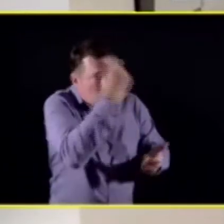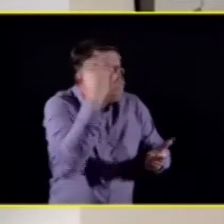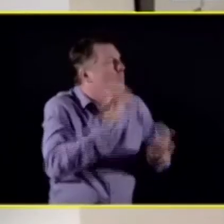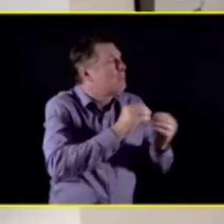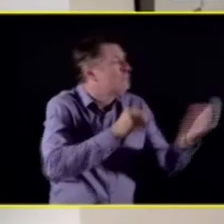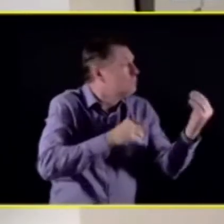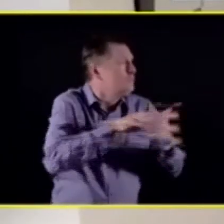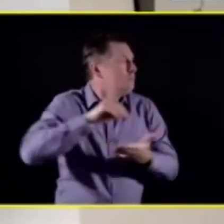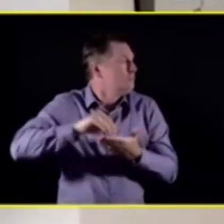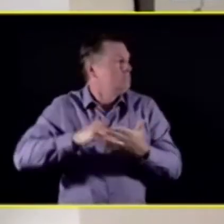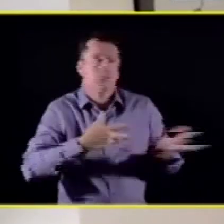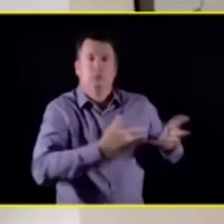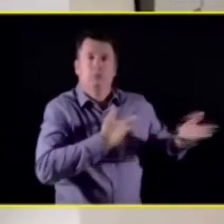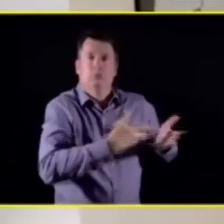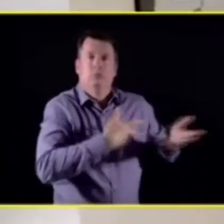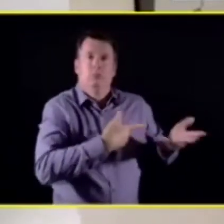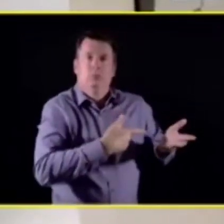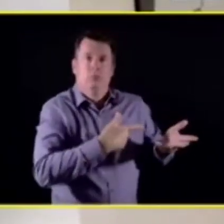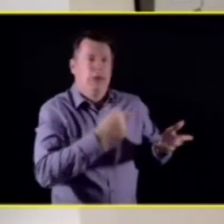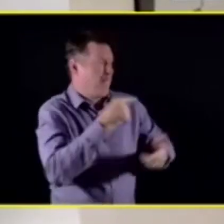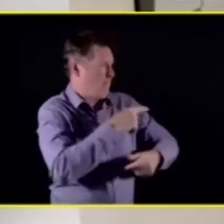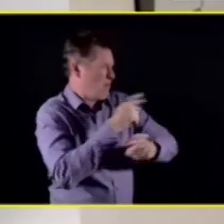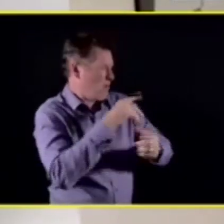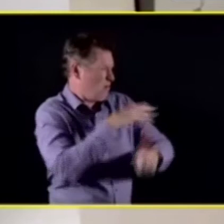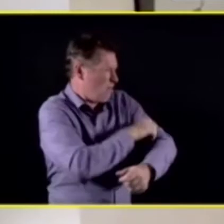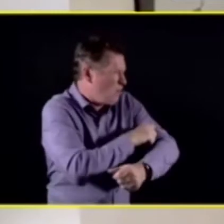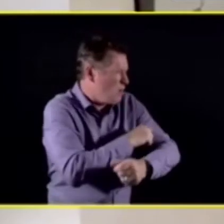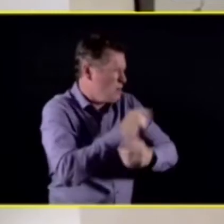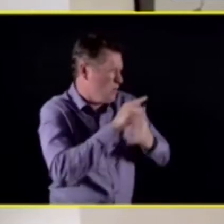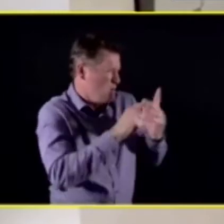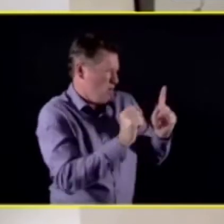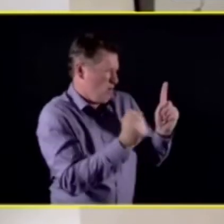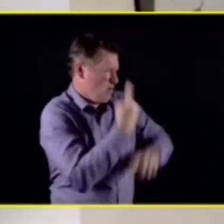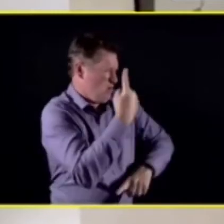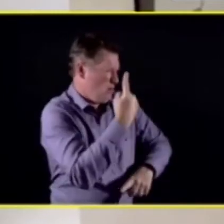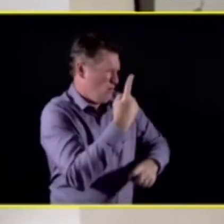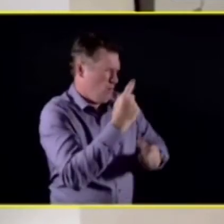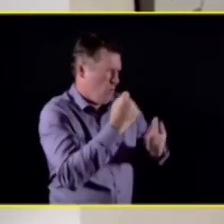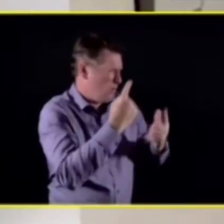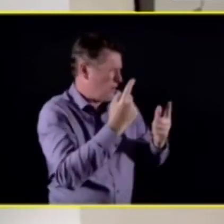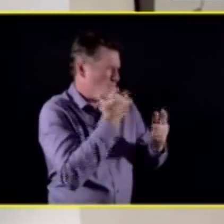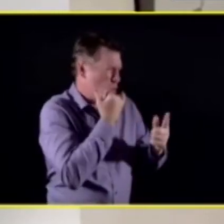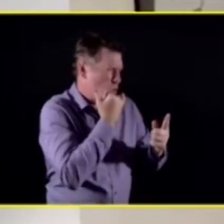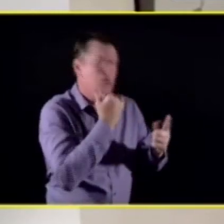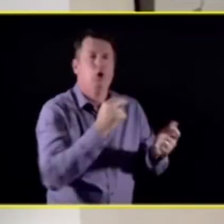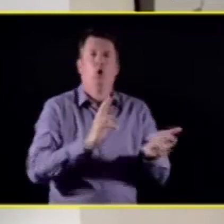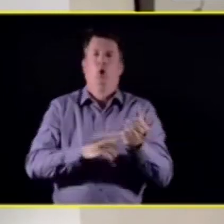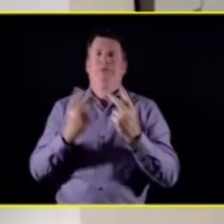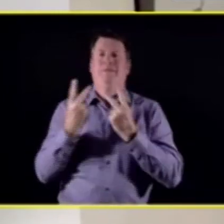When nurse told me that they would be doing that, I was really surprised and comforted.